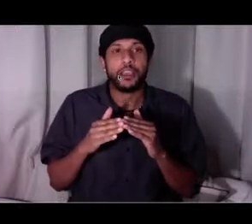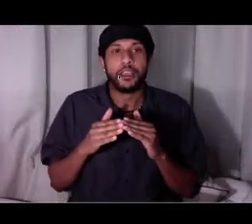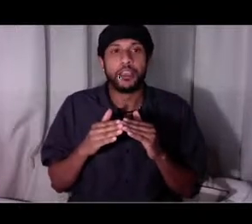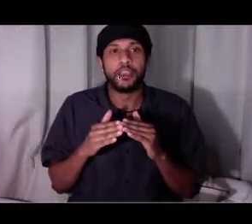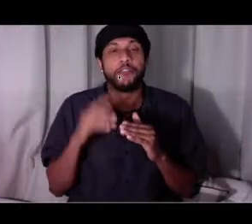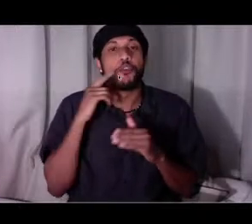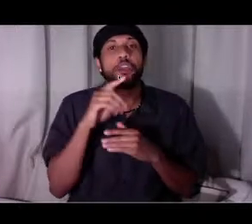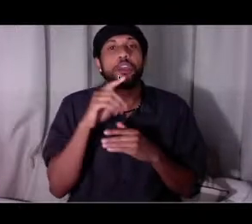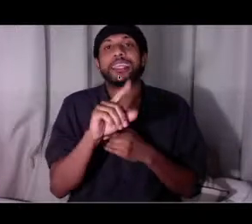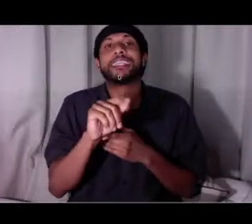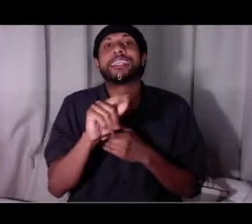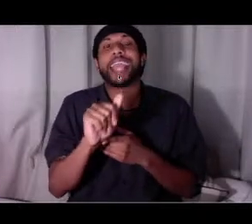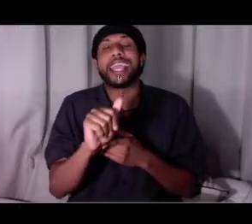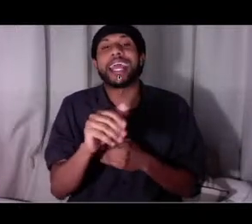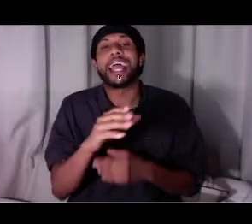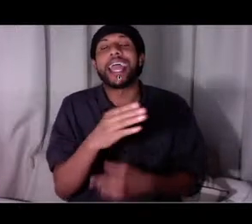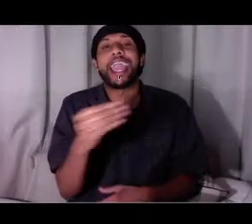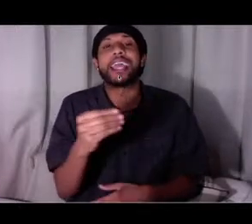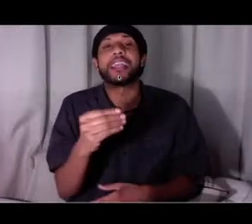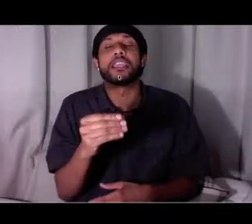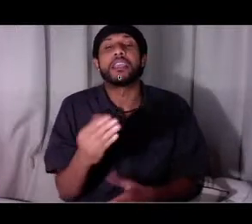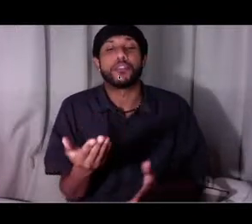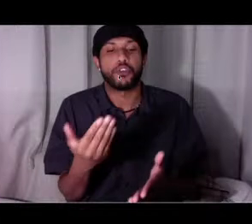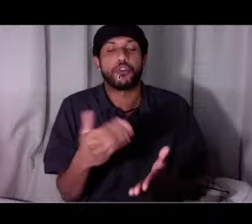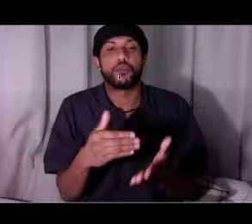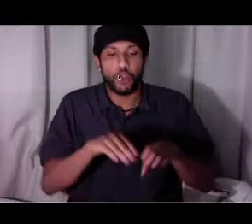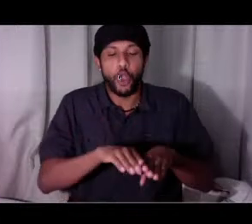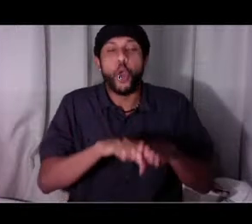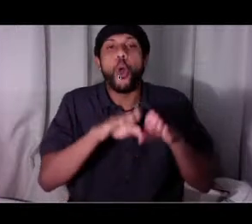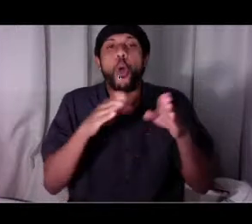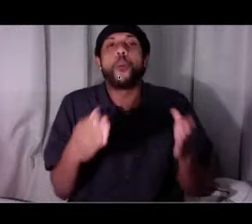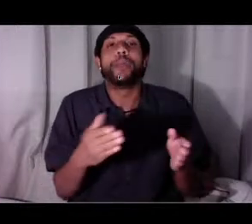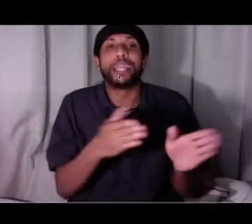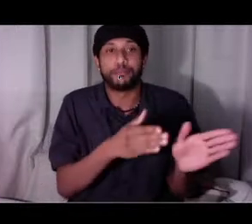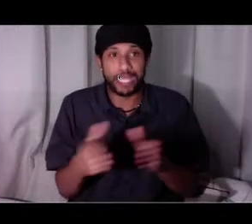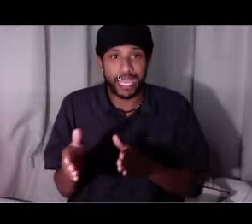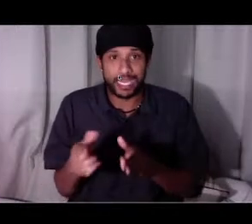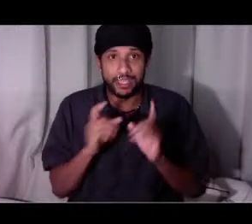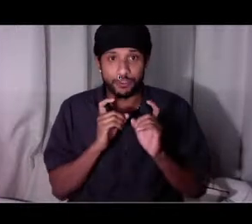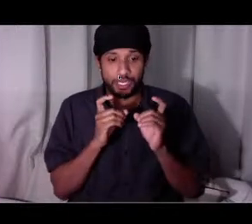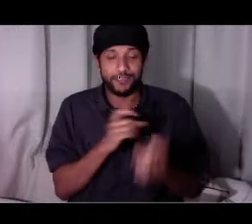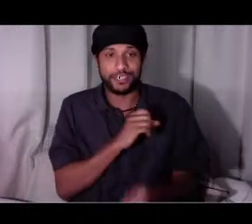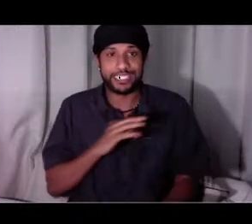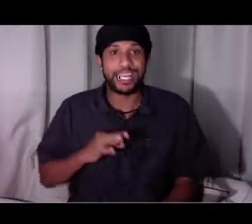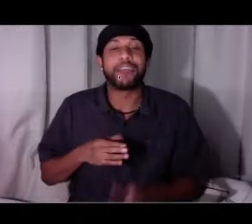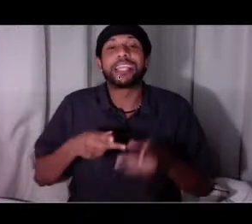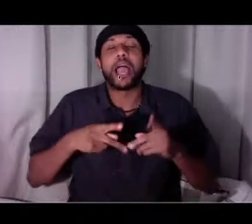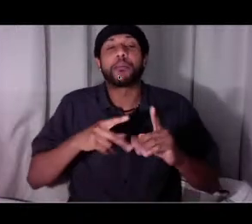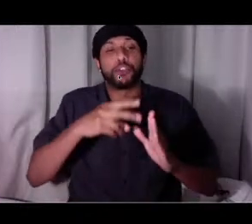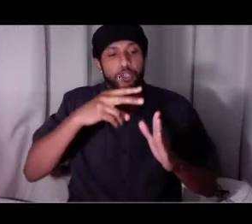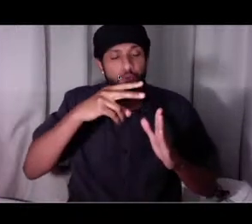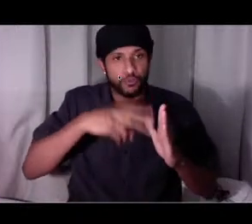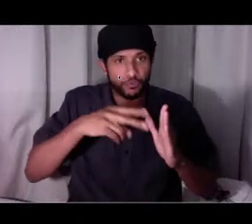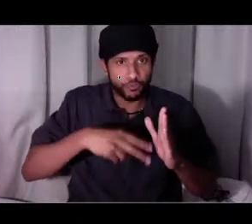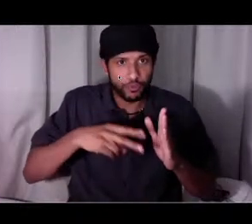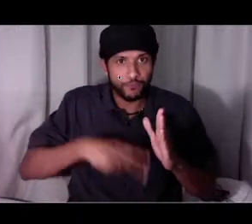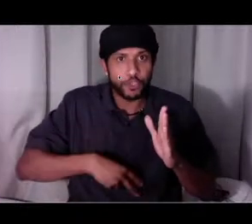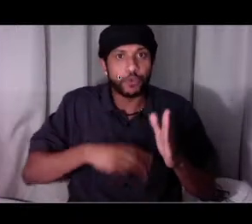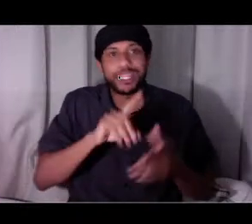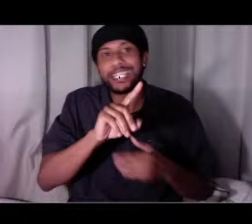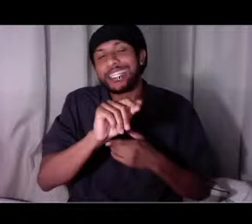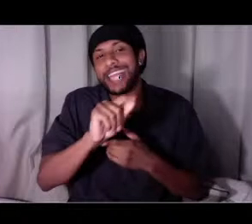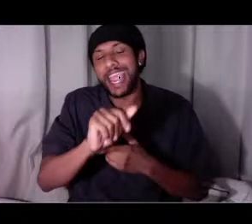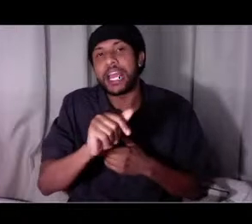data and on the reopening plan um this will give staff opportunity to review the data update the plan and continue